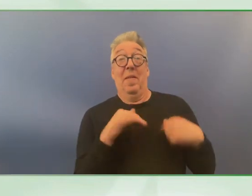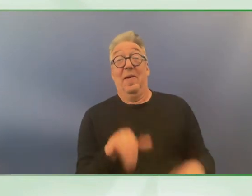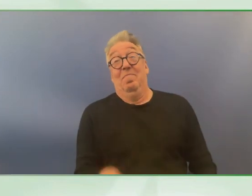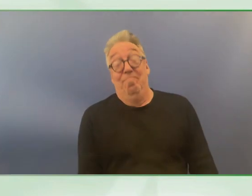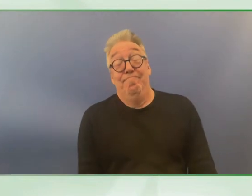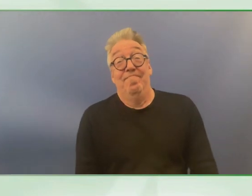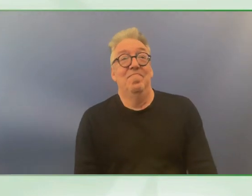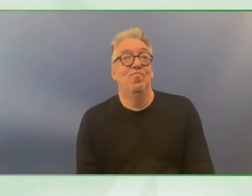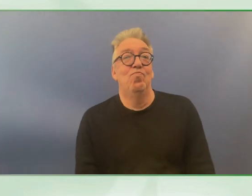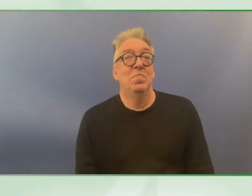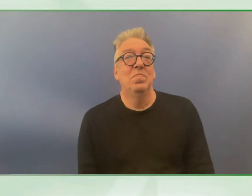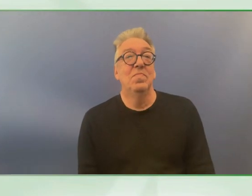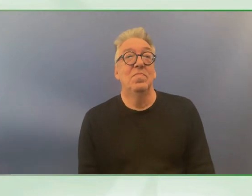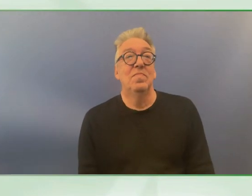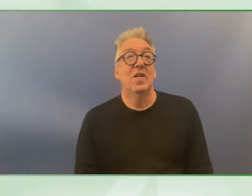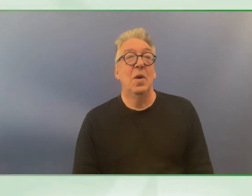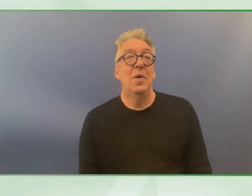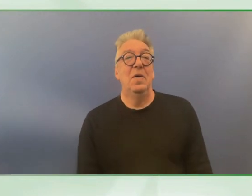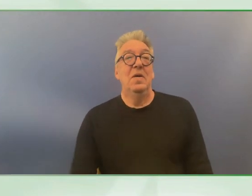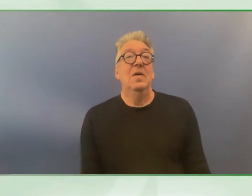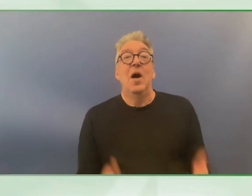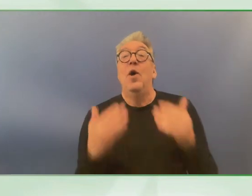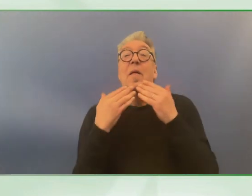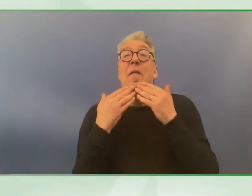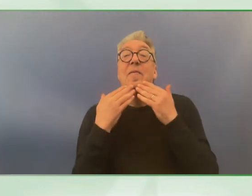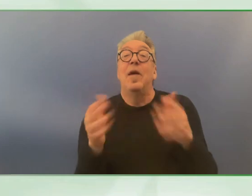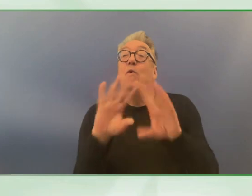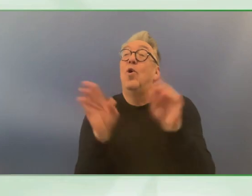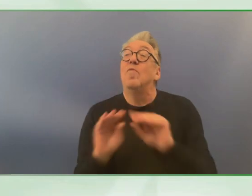Thank you, conference, for listening to me talk.